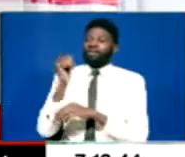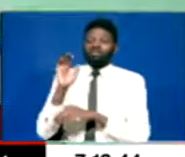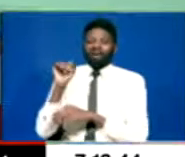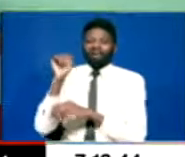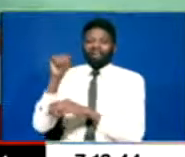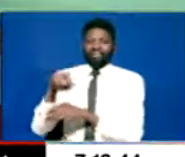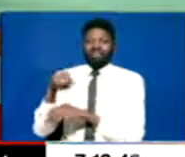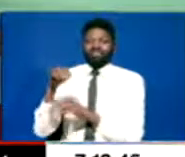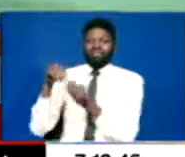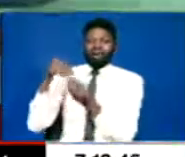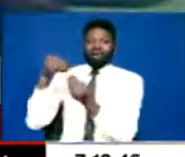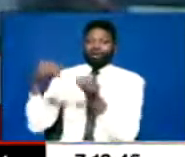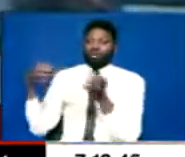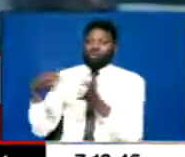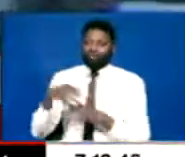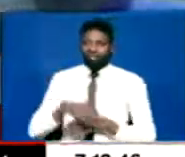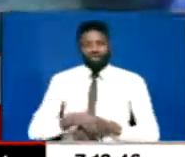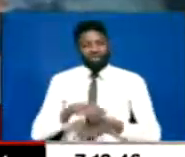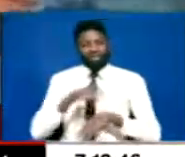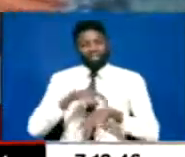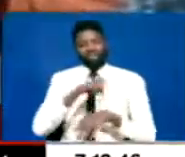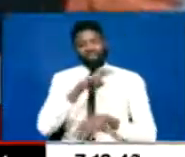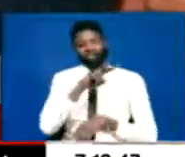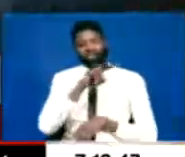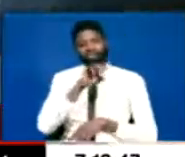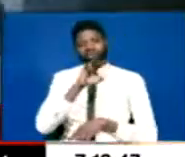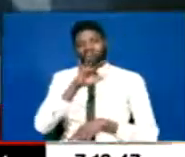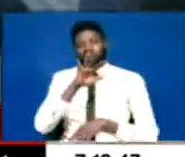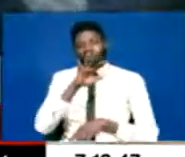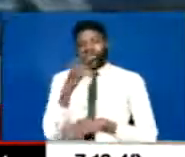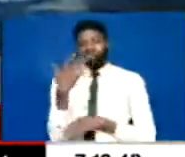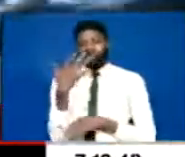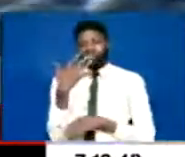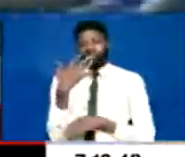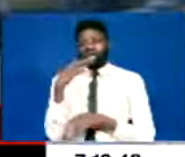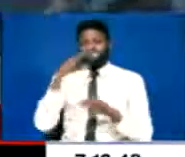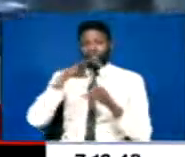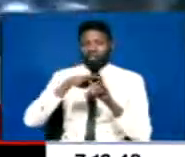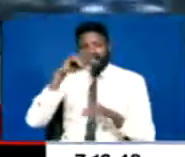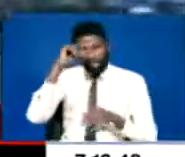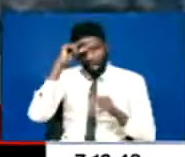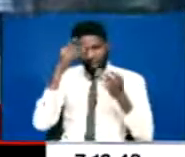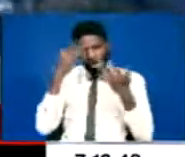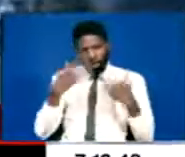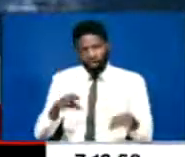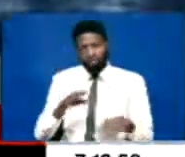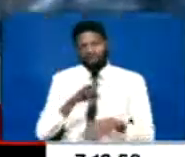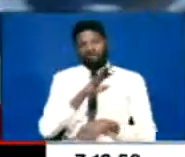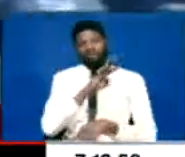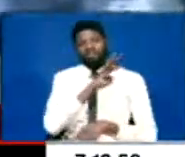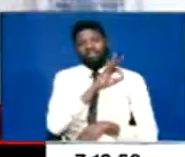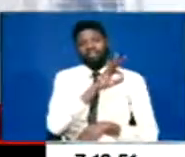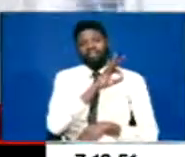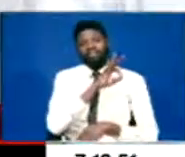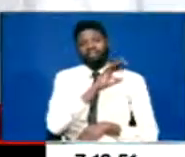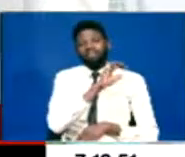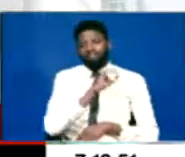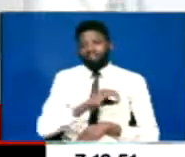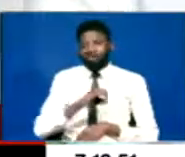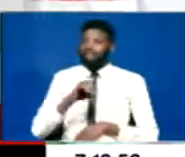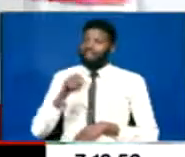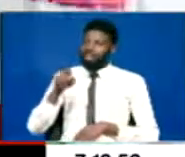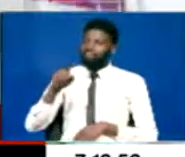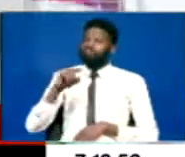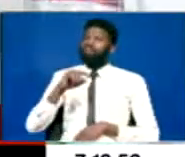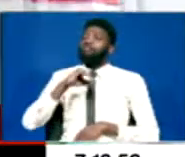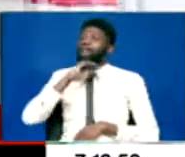In 2005, when the document was put to vote, the government lost by 43% to Odinga's 57%. He then formed a